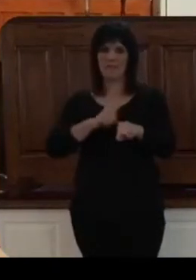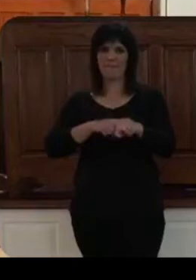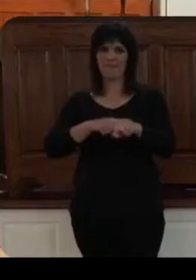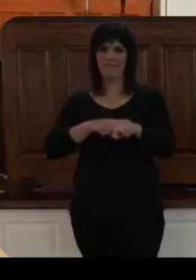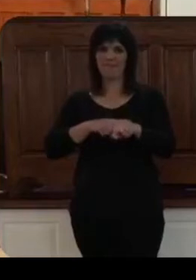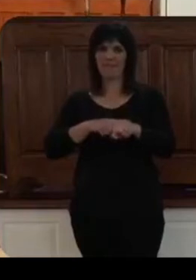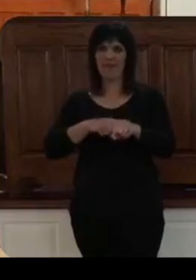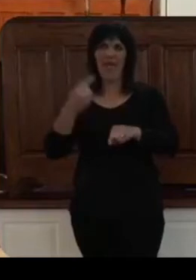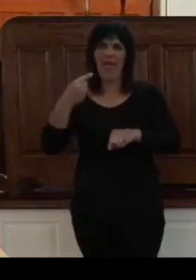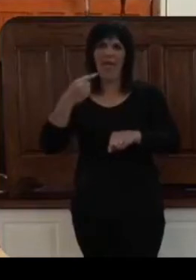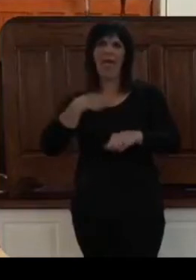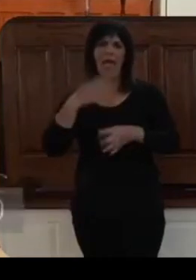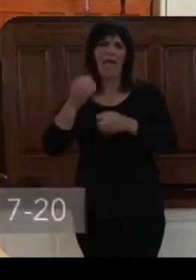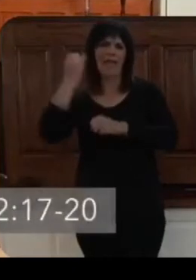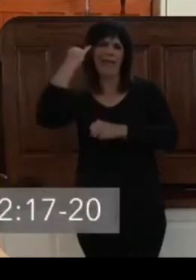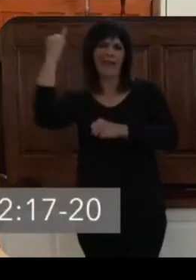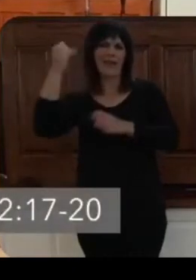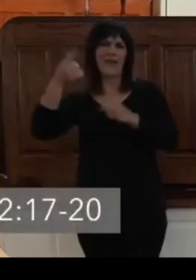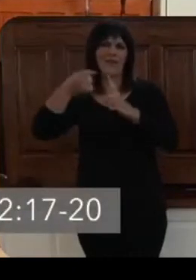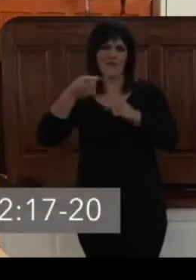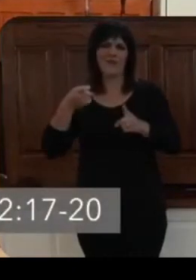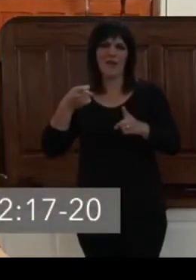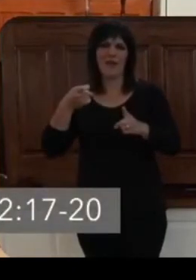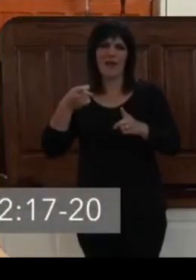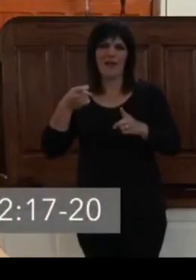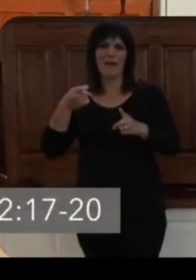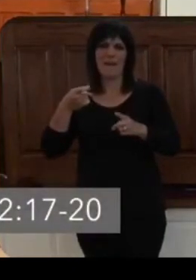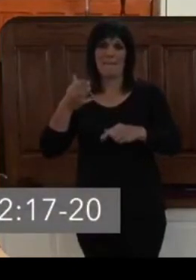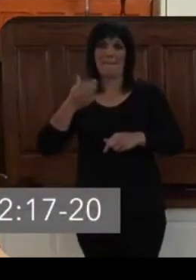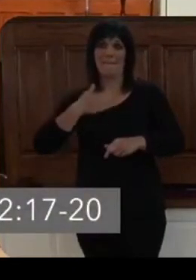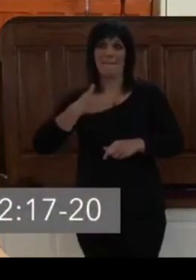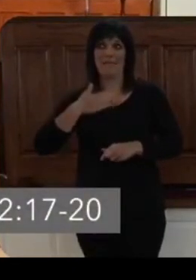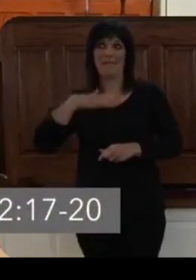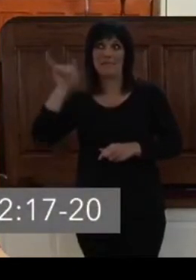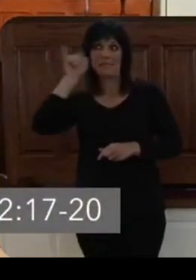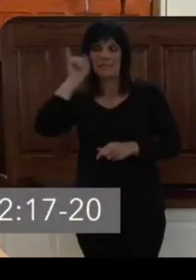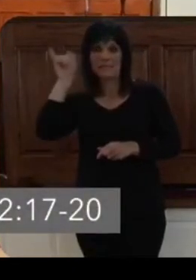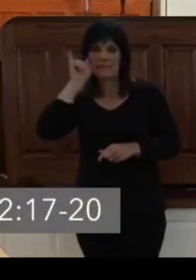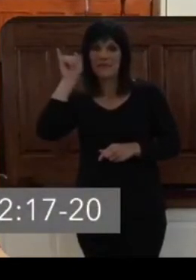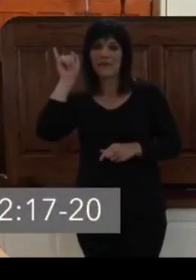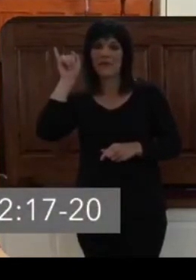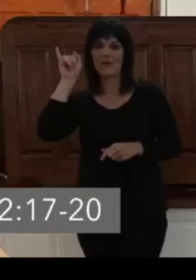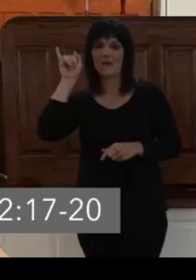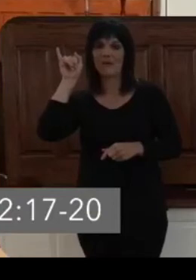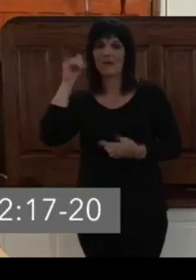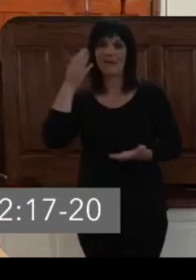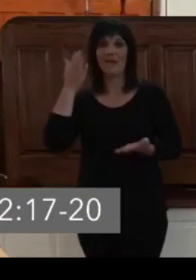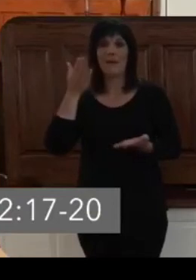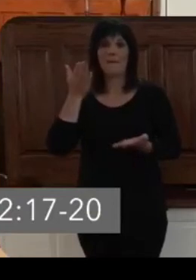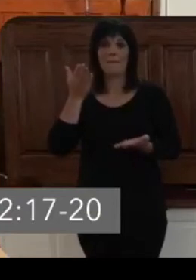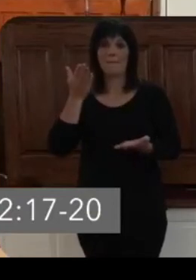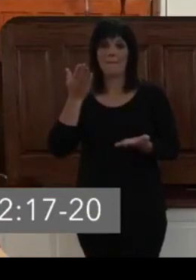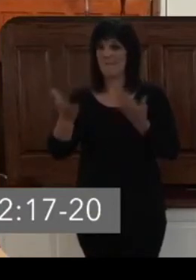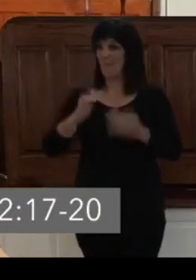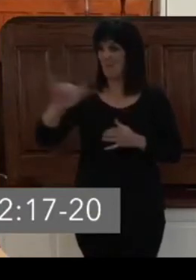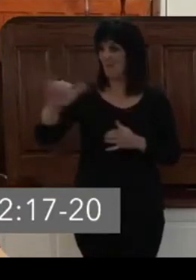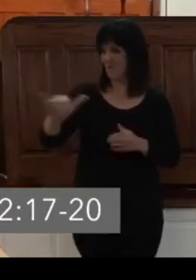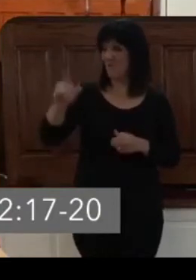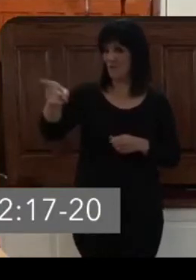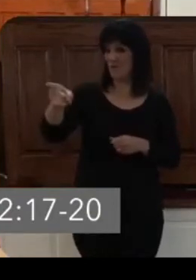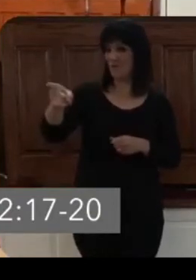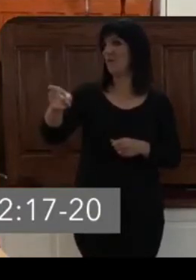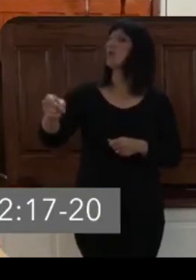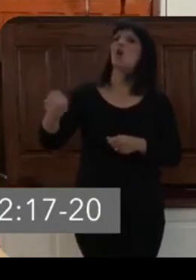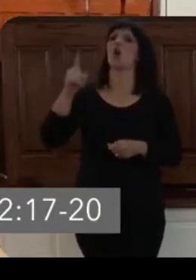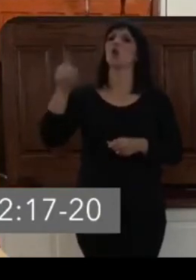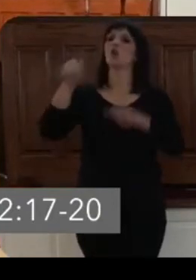idea from something that comes up on my phone on a regular basis that probably comes up on yours. It'll say, your